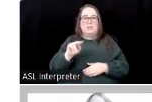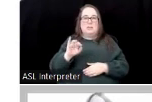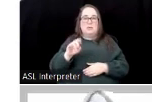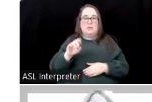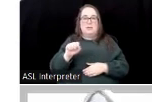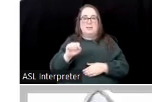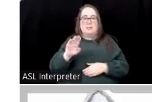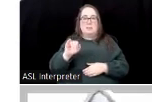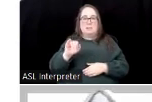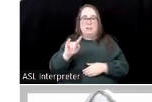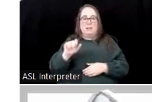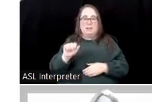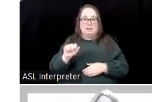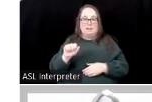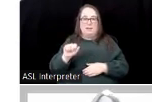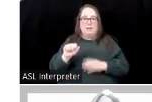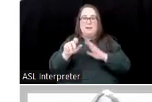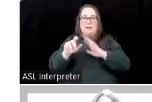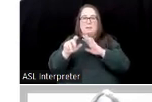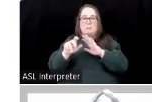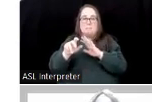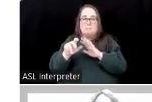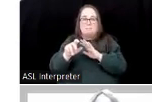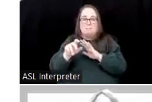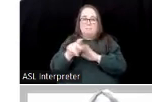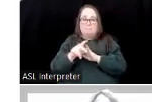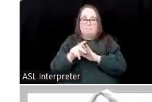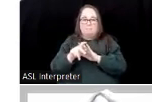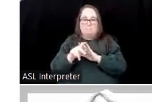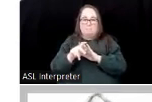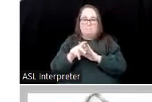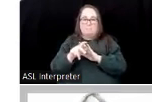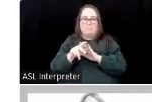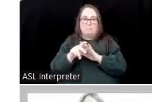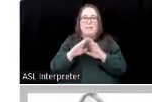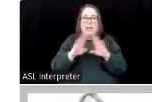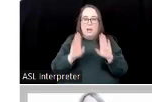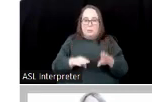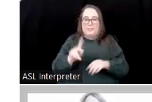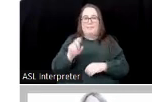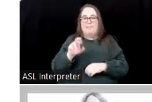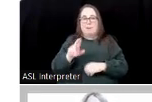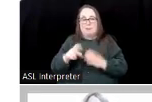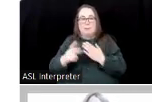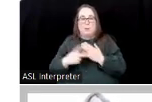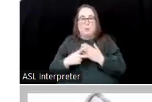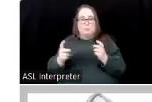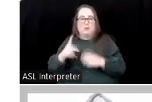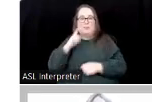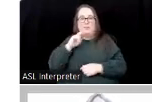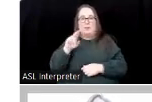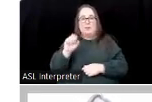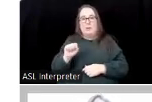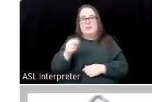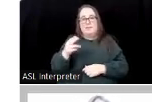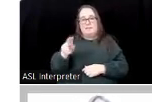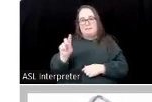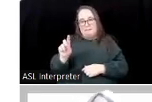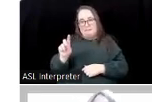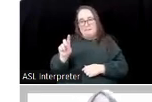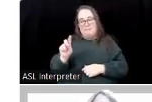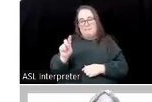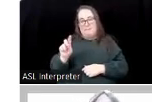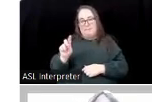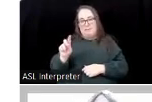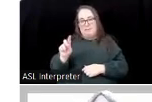Bilka. He is the Housing Vouchers Program Director at the U.S. Department of Housing and Urban Development,